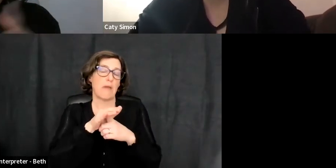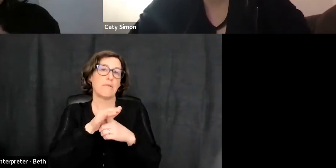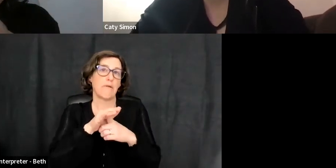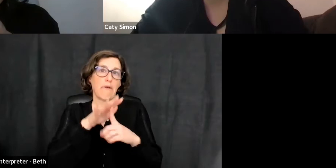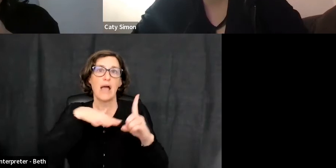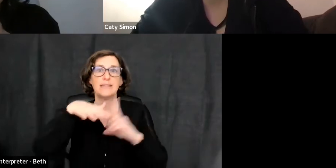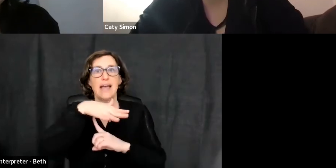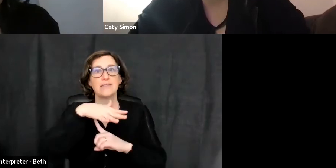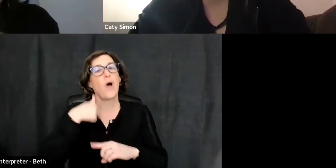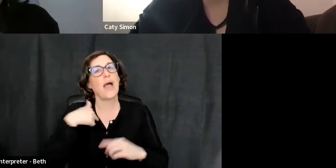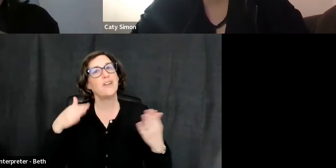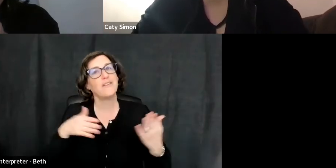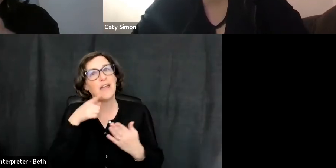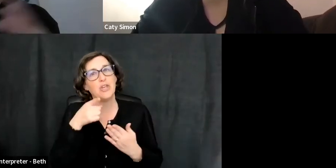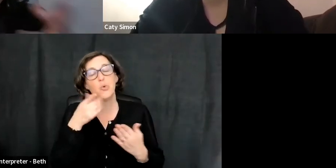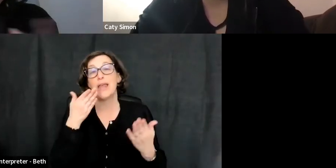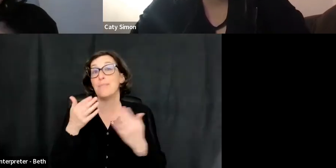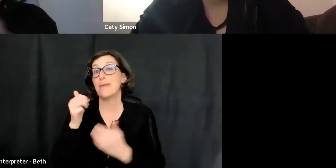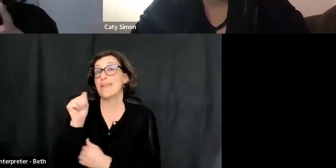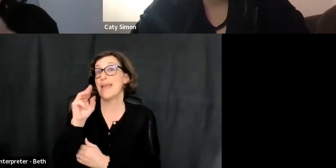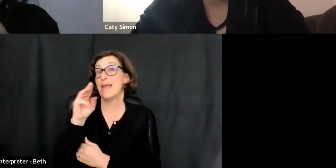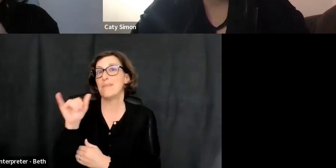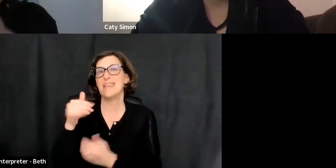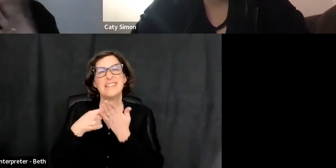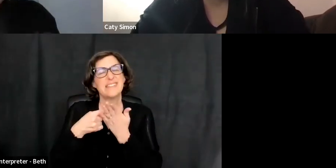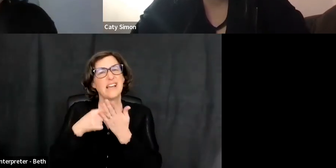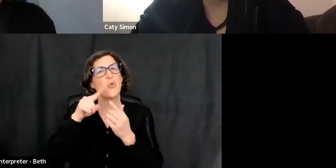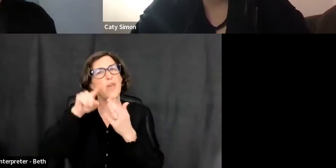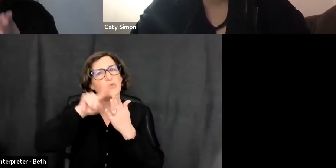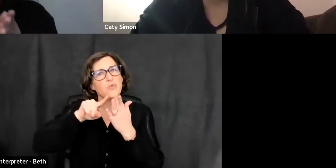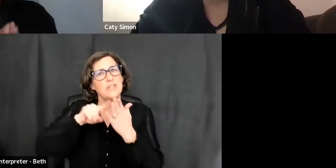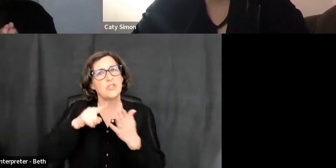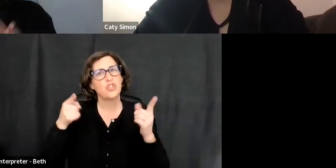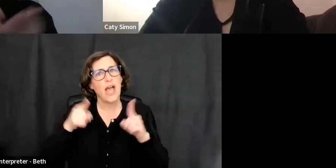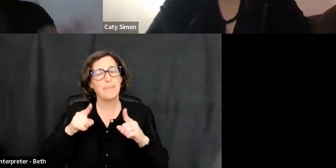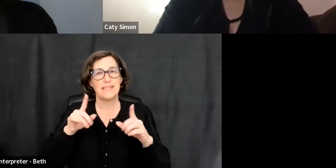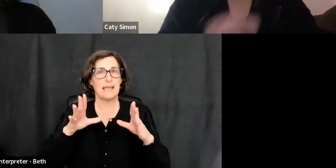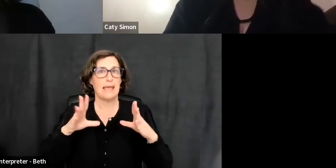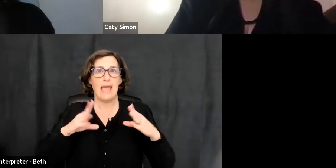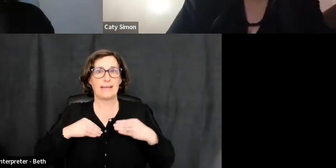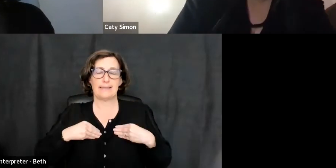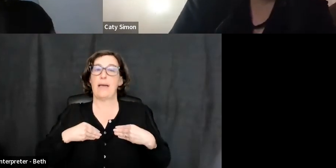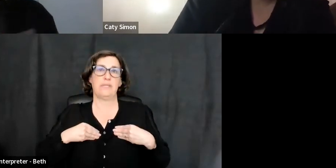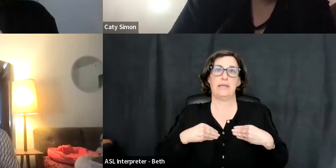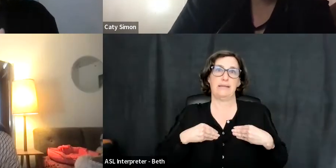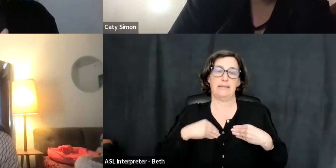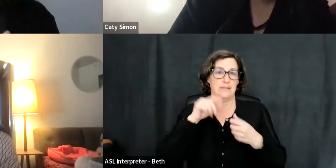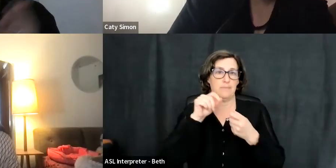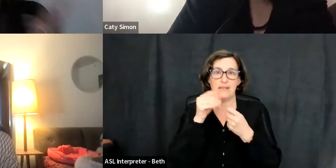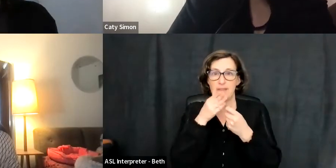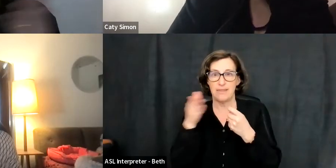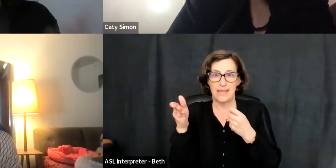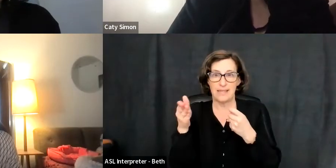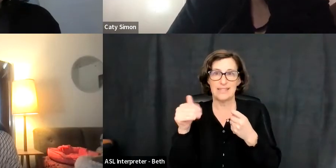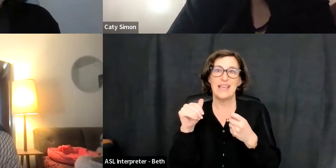Amy, perhaps even, to kind of talk about how when research is done, just accepting at face value certain things and